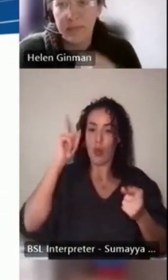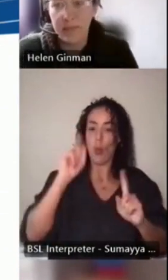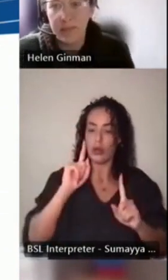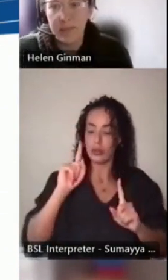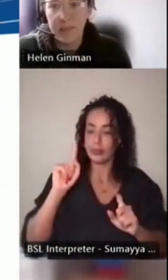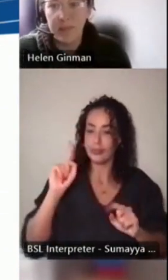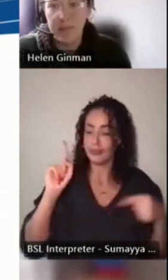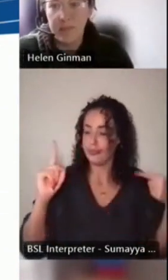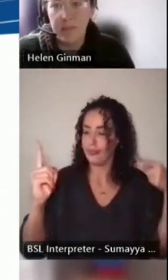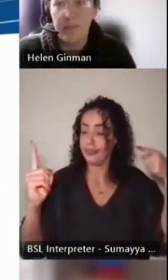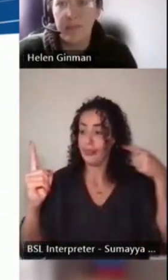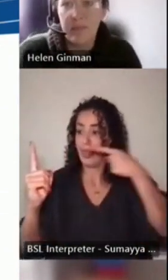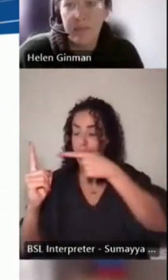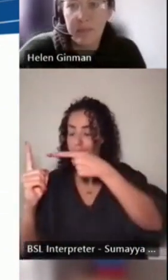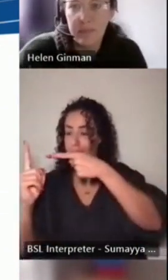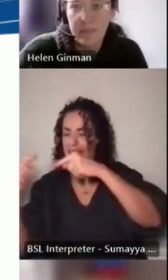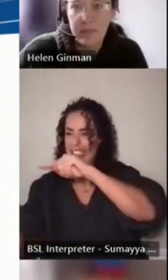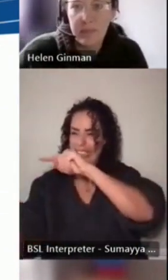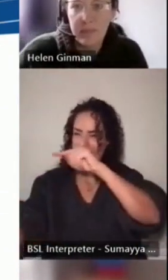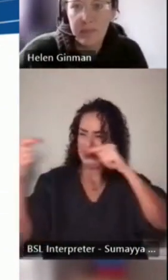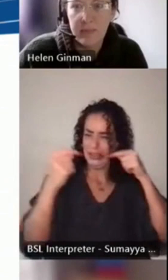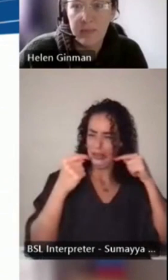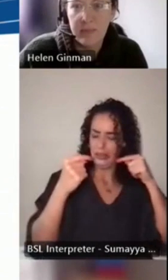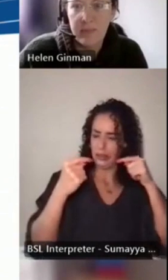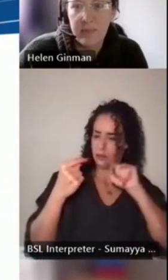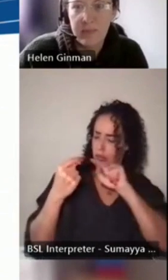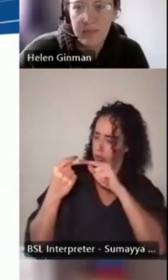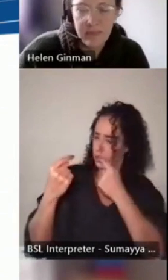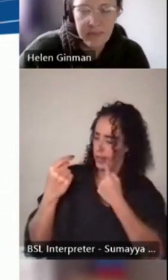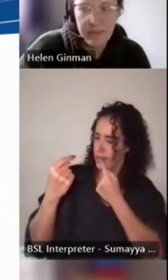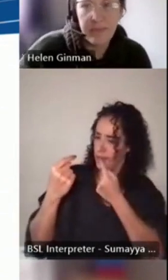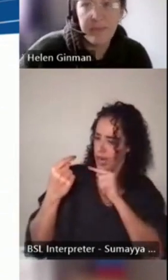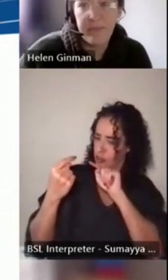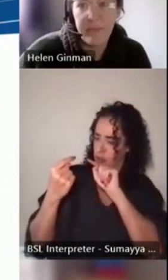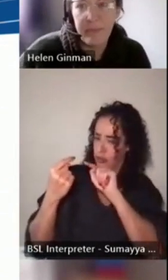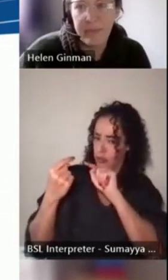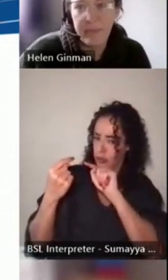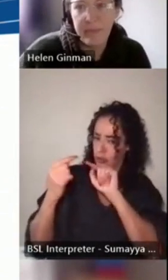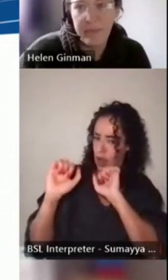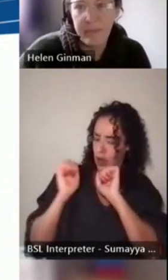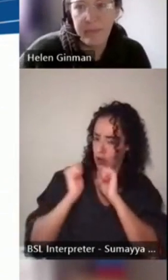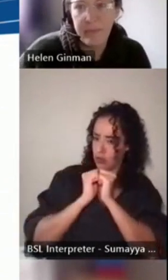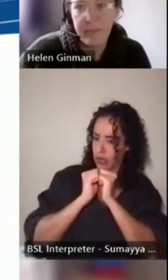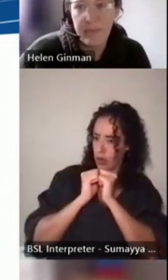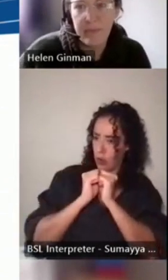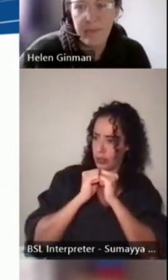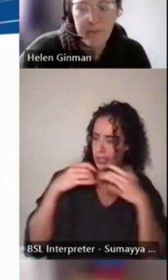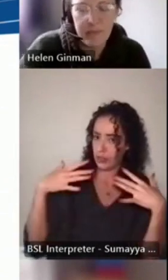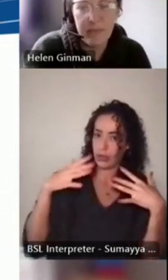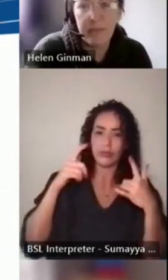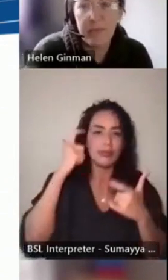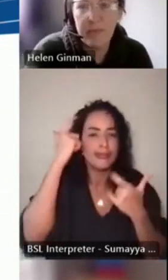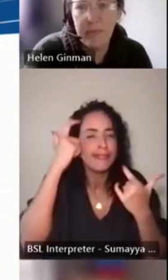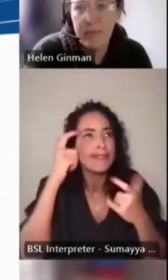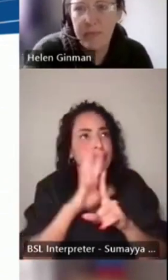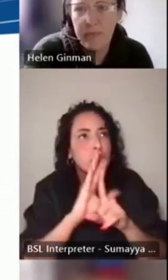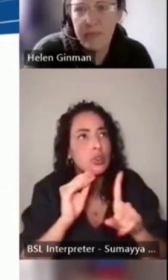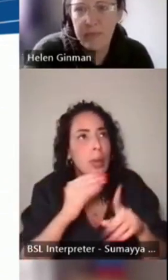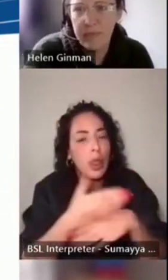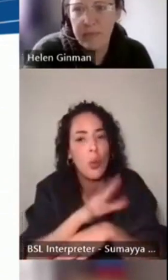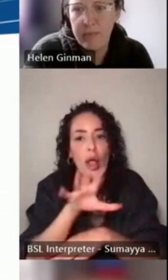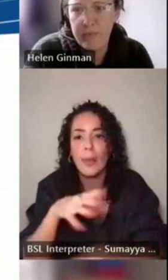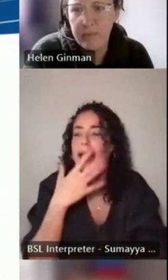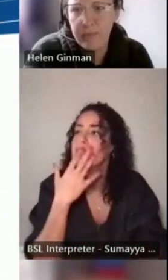the person's core argument something that I would agree with? So I'm just trying to think of an example in the workplace.